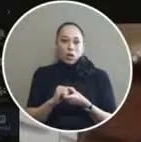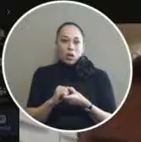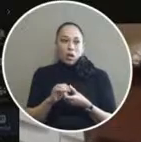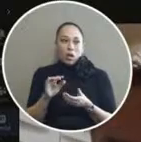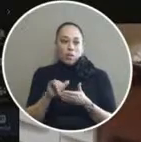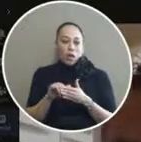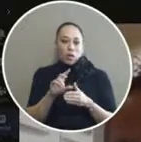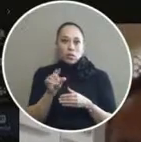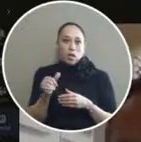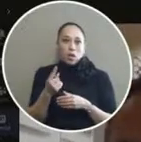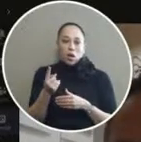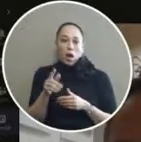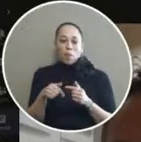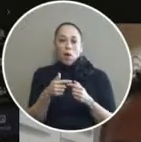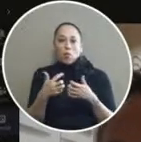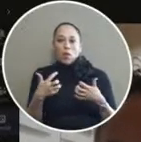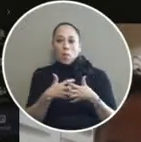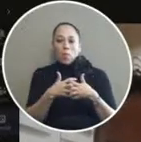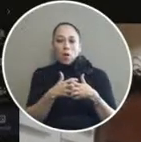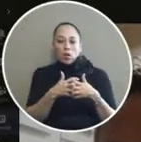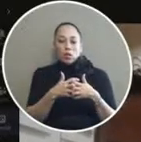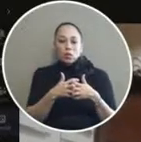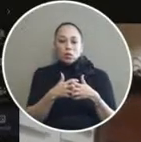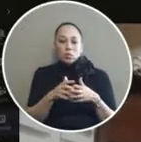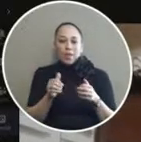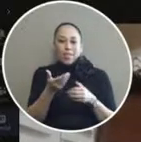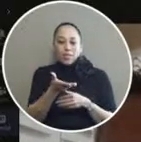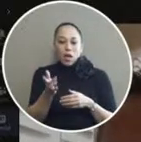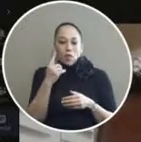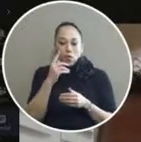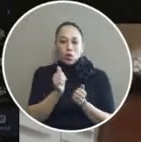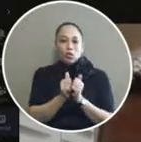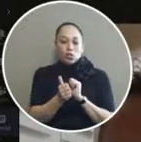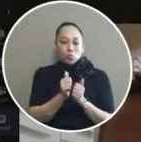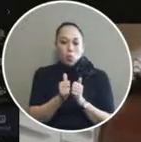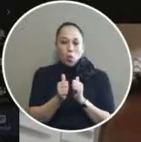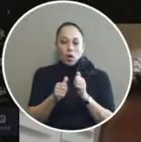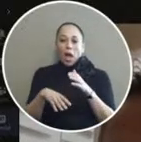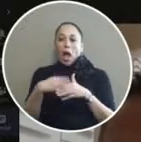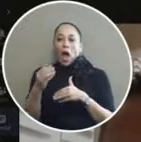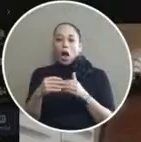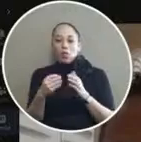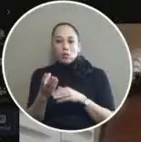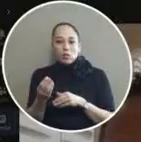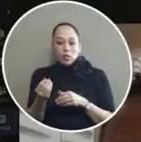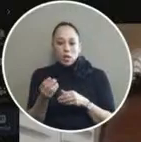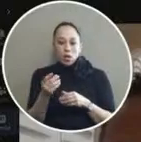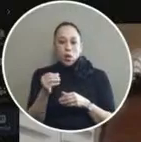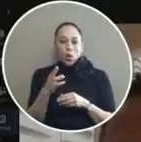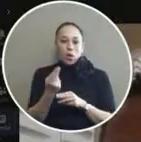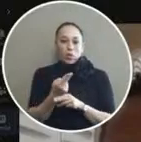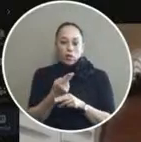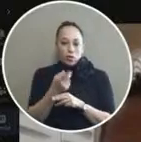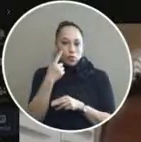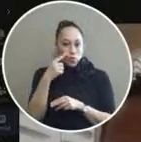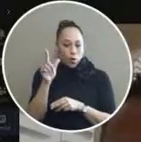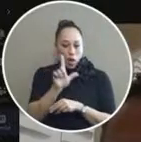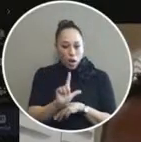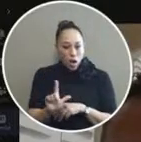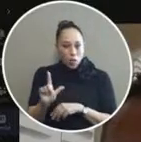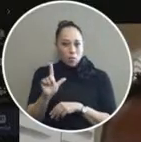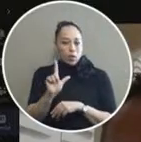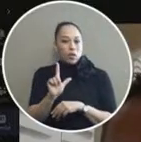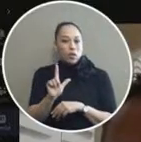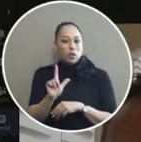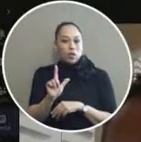other ISDs about partnerships for any of their sports facilities, outdoor sports facilities, or use of their libraries